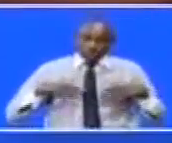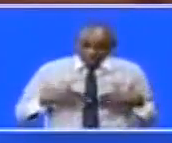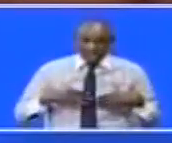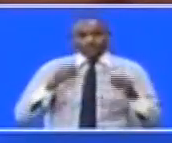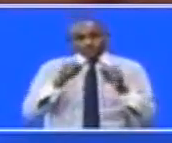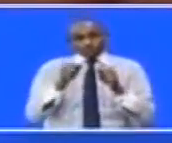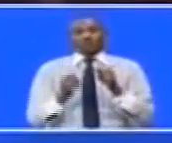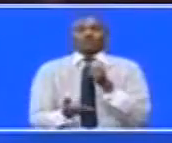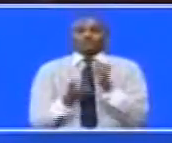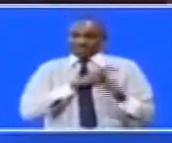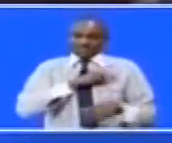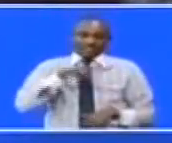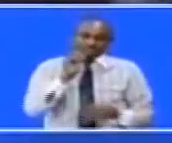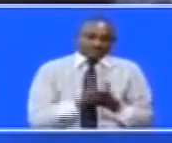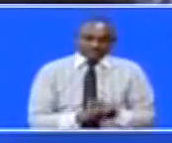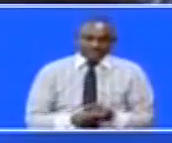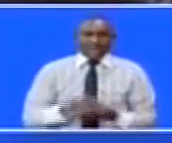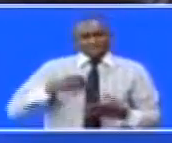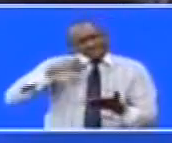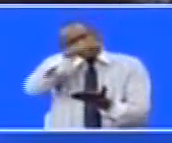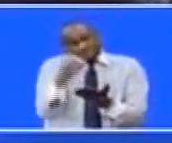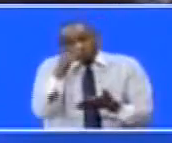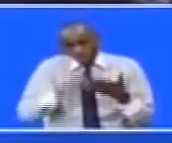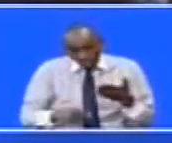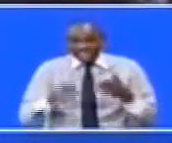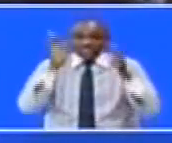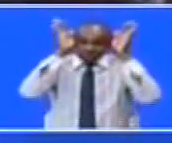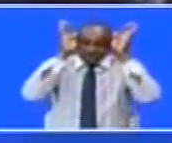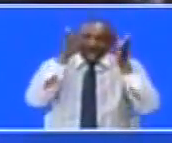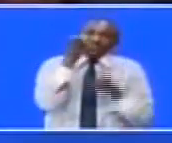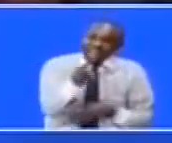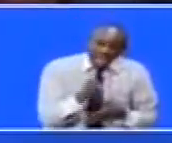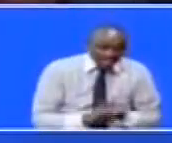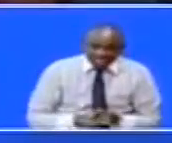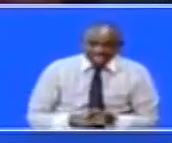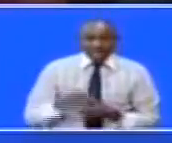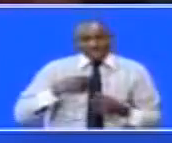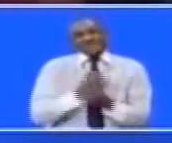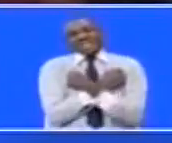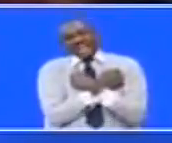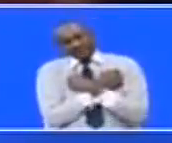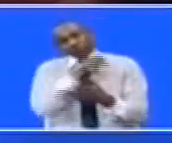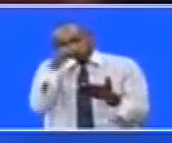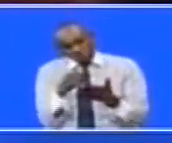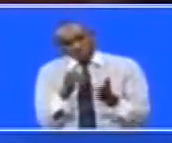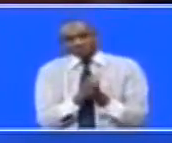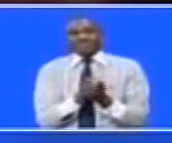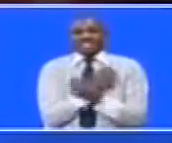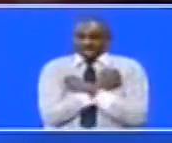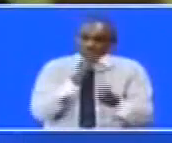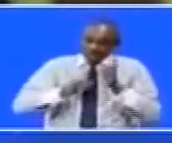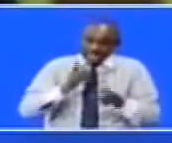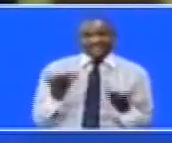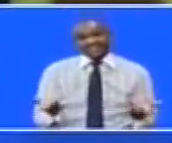useful ventures. Nilichora vitu kama sungura, Napenda kuchora na